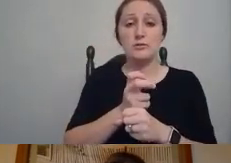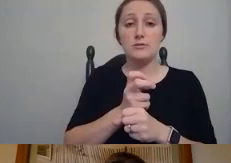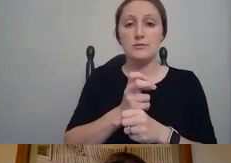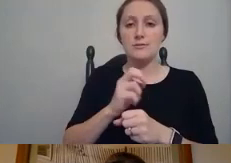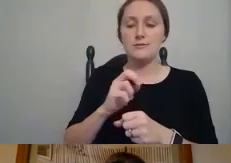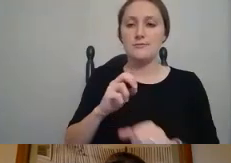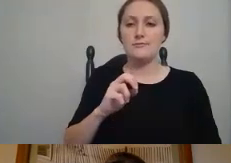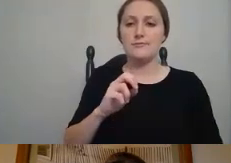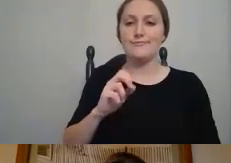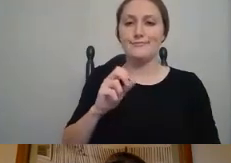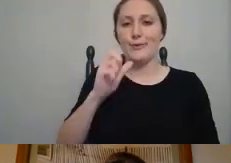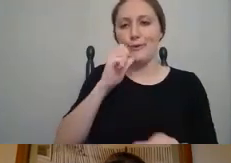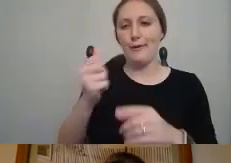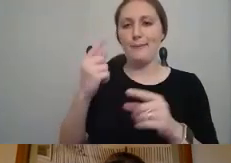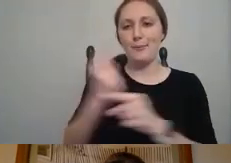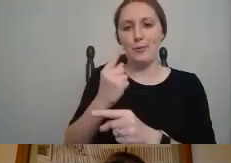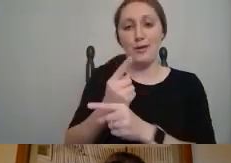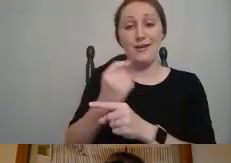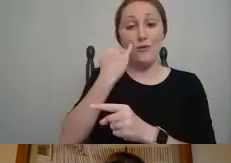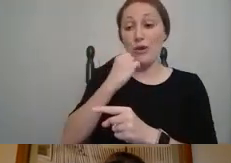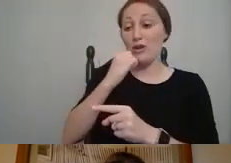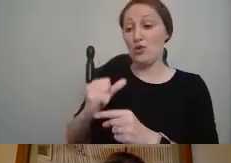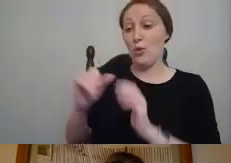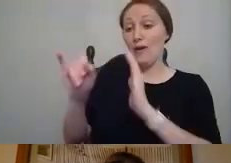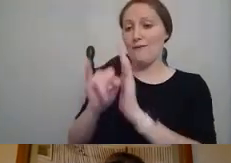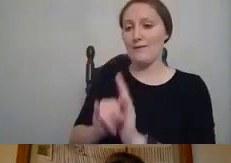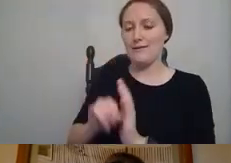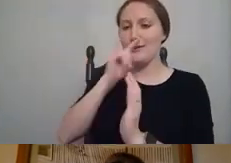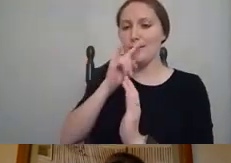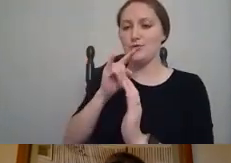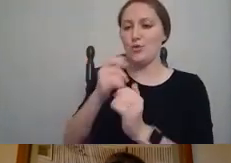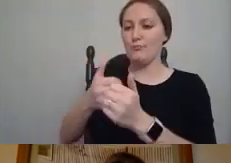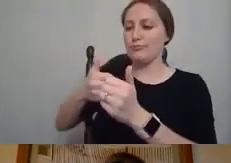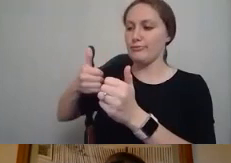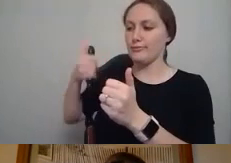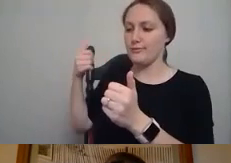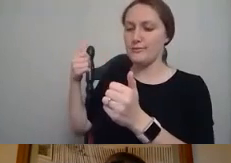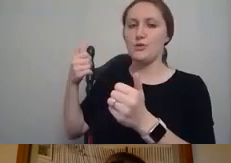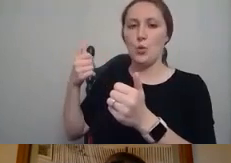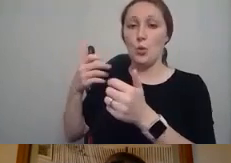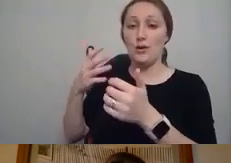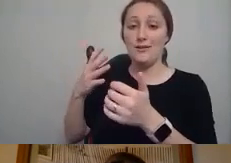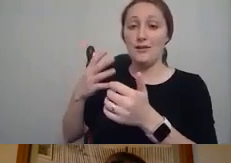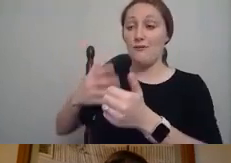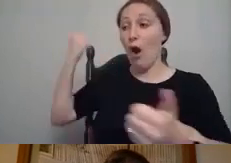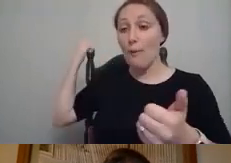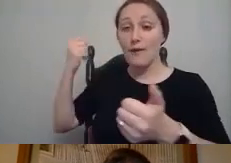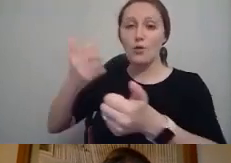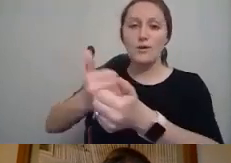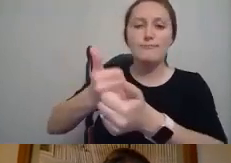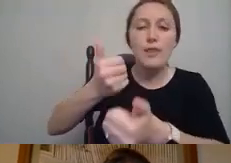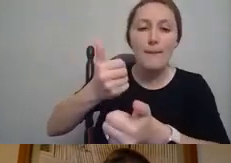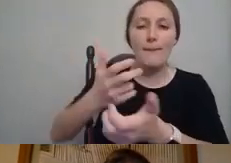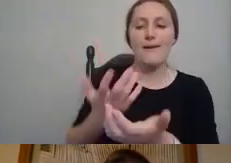to be able to identify the kids who are far behind or even just a little bit behind, because that tool is so